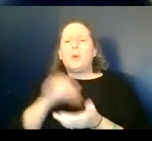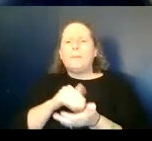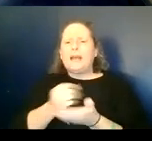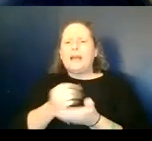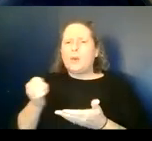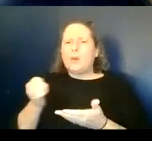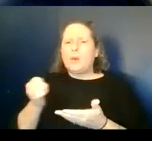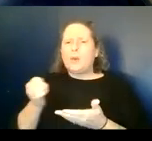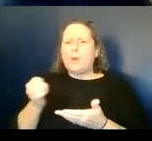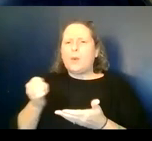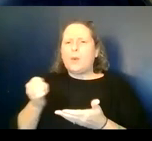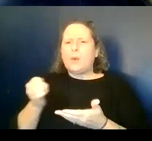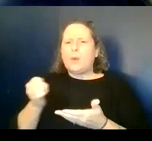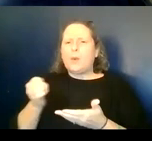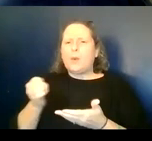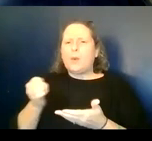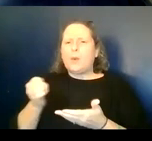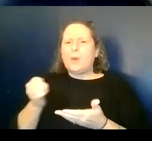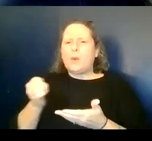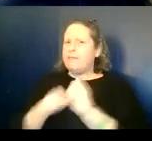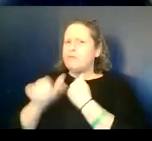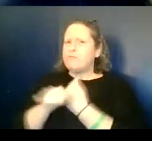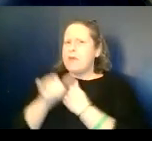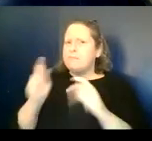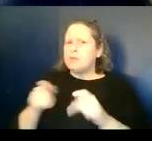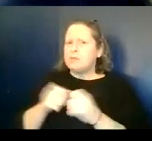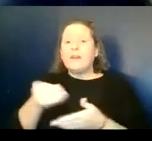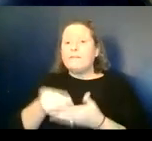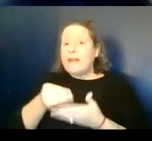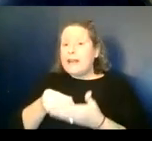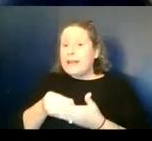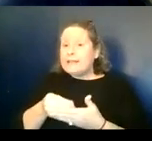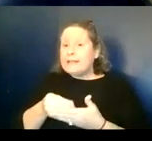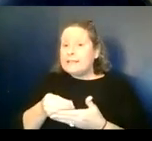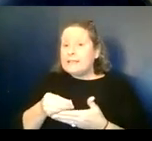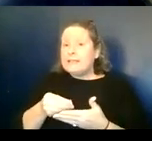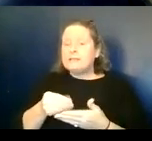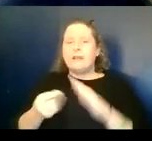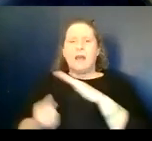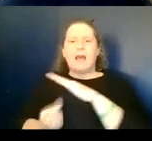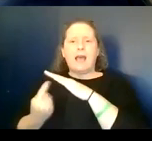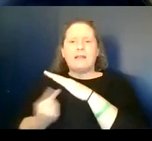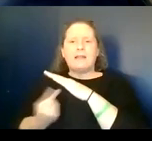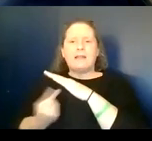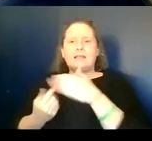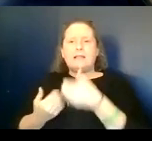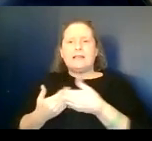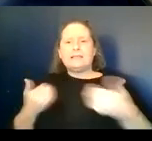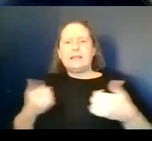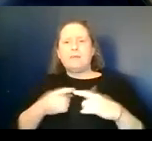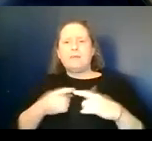as a threat to a person, controlling their finances, isolating them from their friends and family,